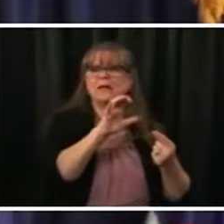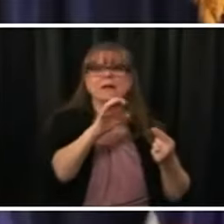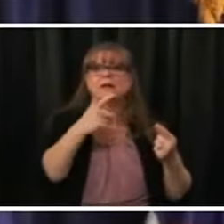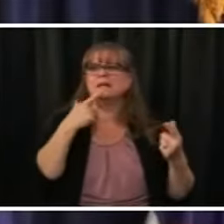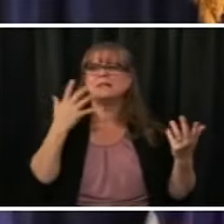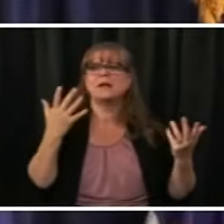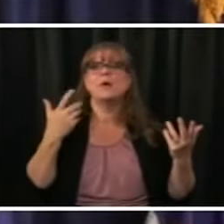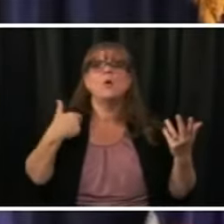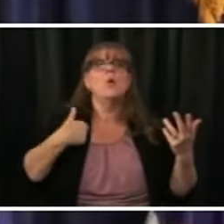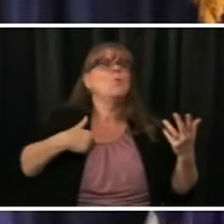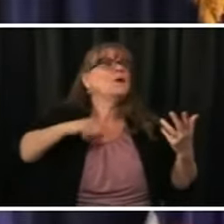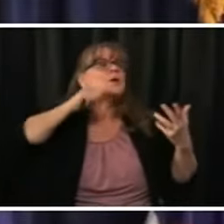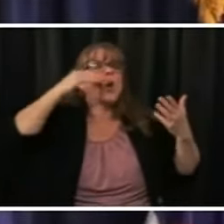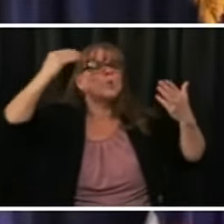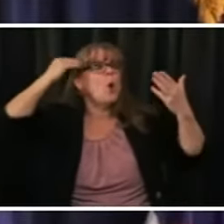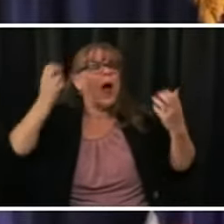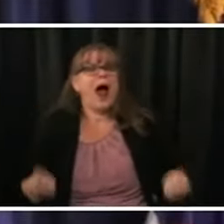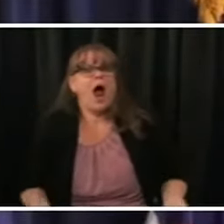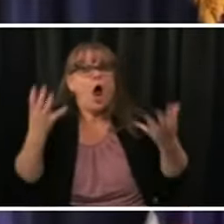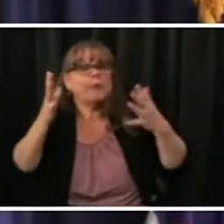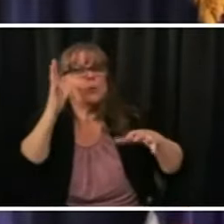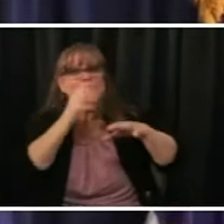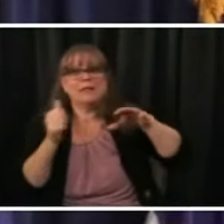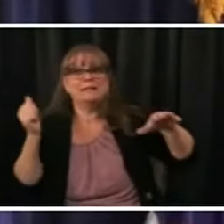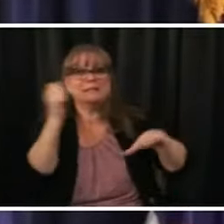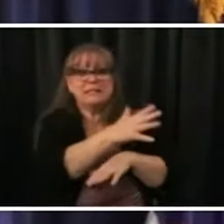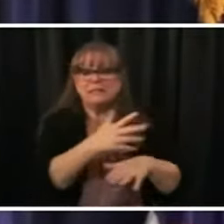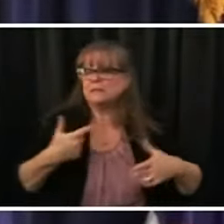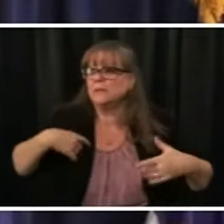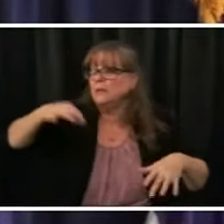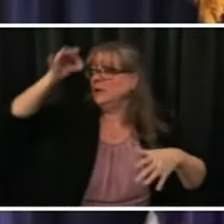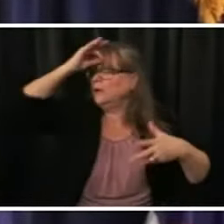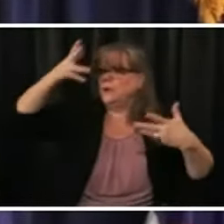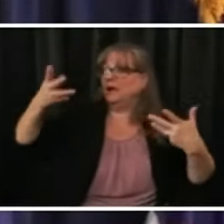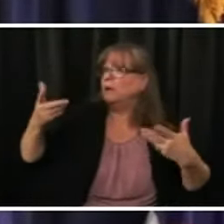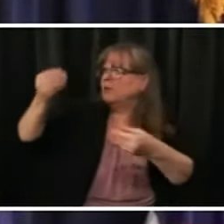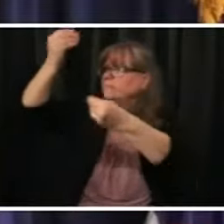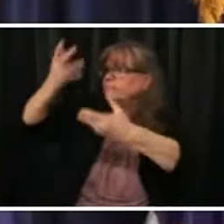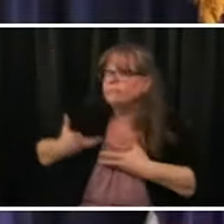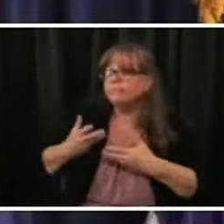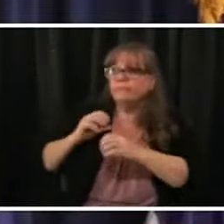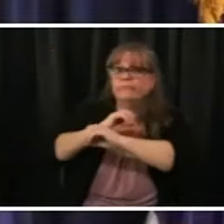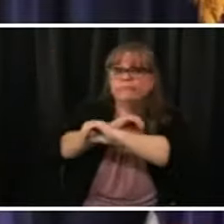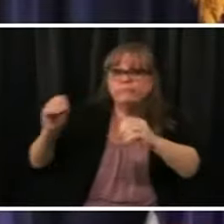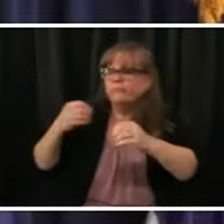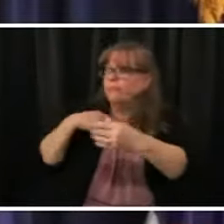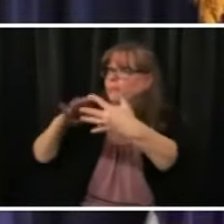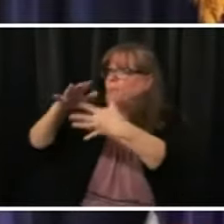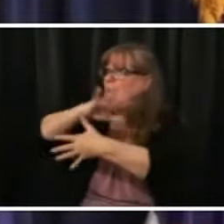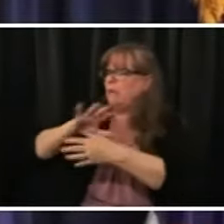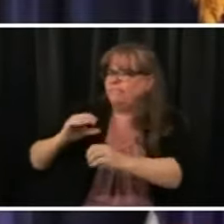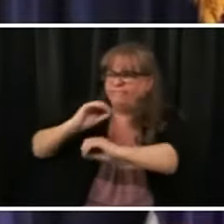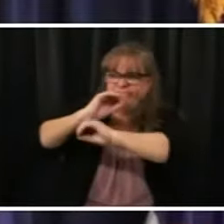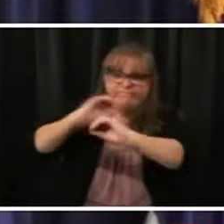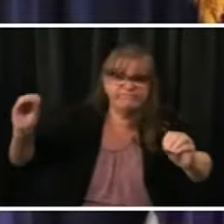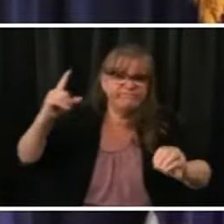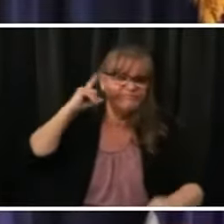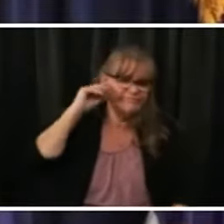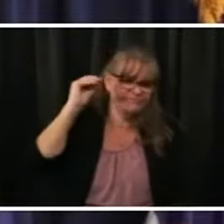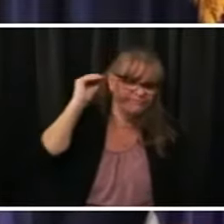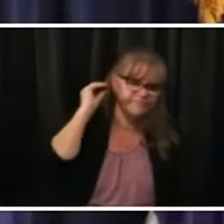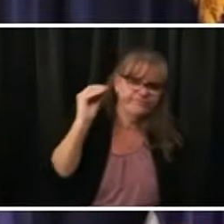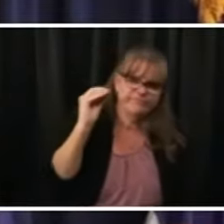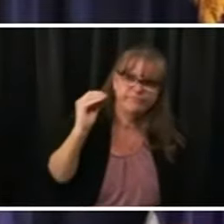to prioritize because they just don't have the full information. So I don't know if you're hearing this other parts of the state. Is this something